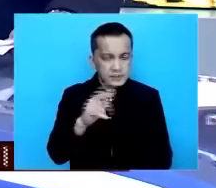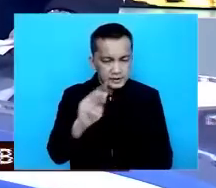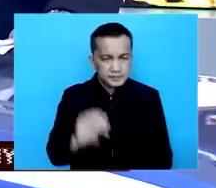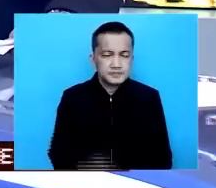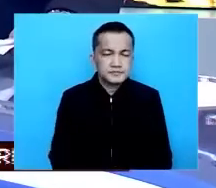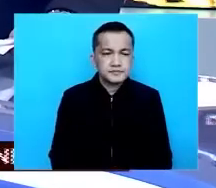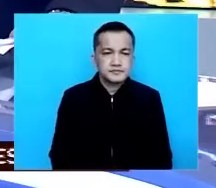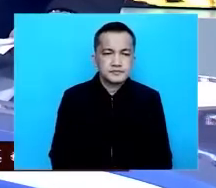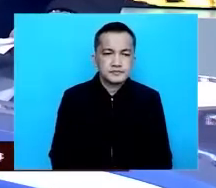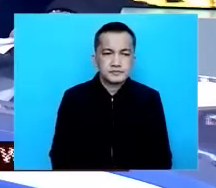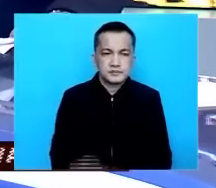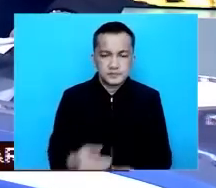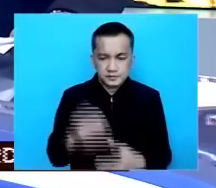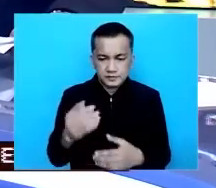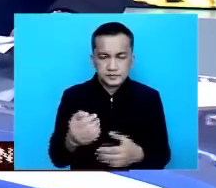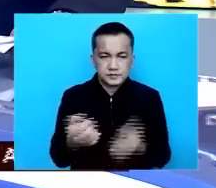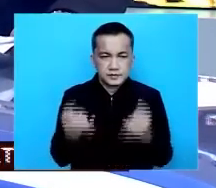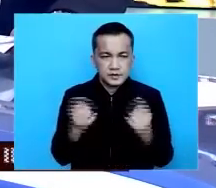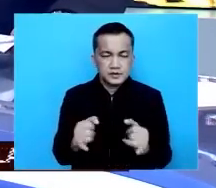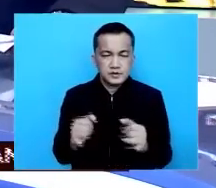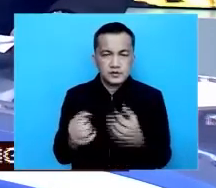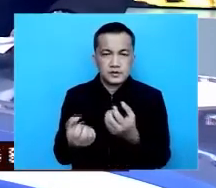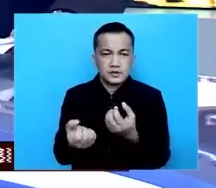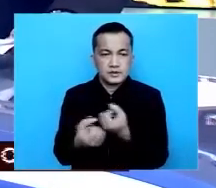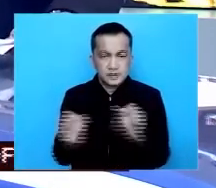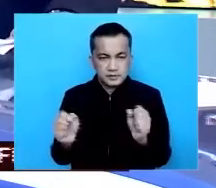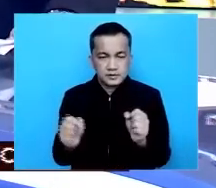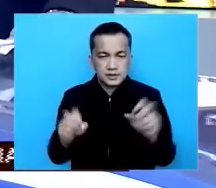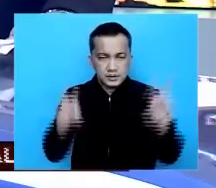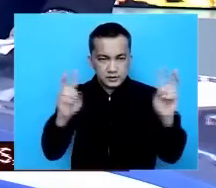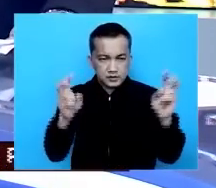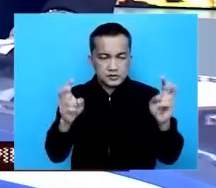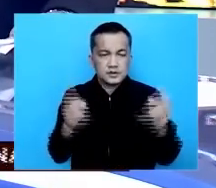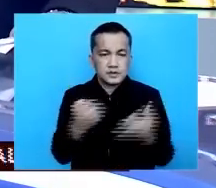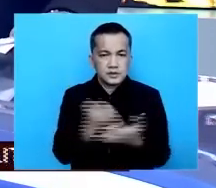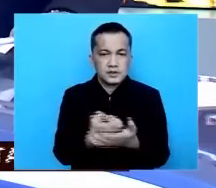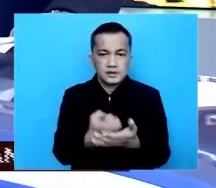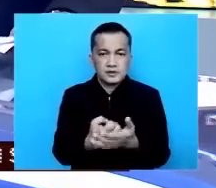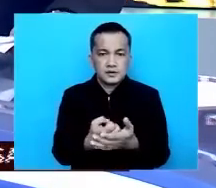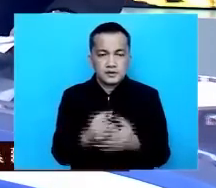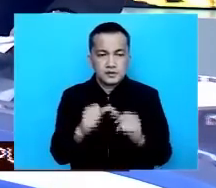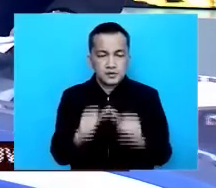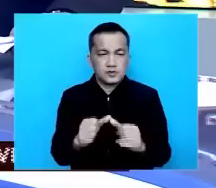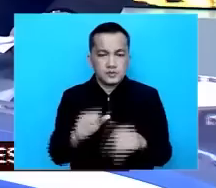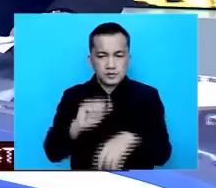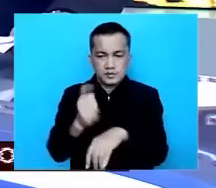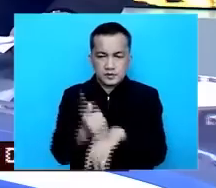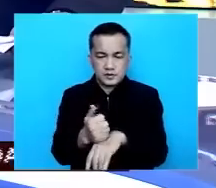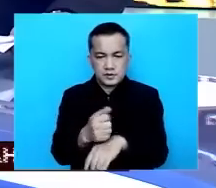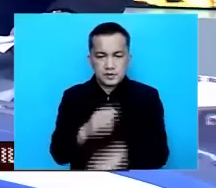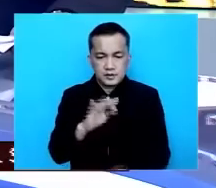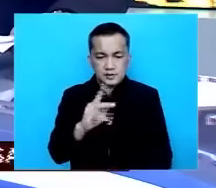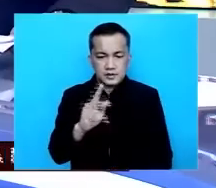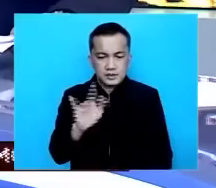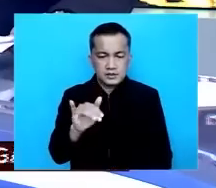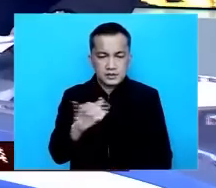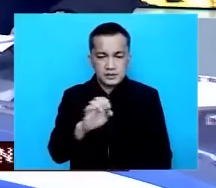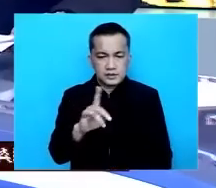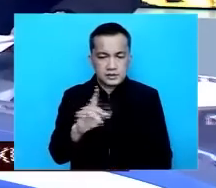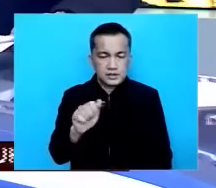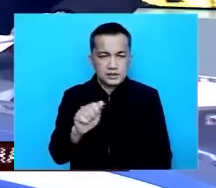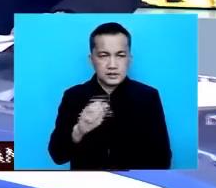Karugtong naman ang isyu ng seguridad ang usapin ng ekonomiya. Kapag natuloy raw ang pagtatayo ng mga pasilidad sa EDCA site sa